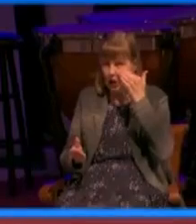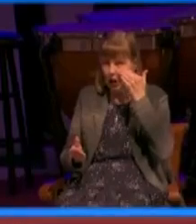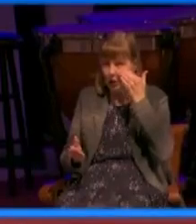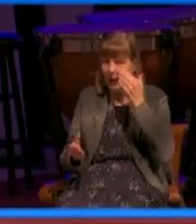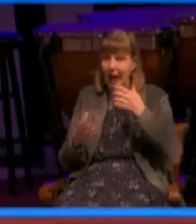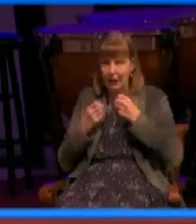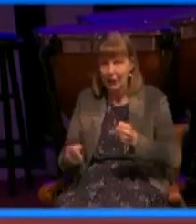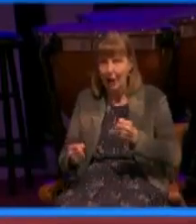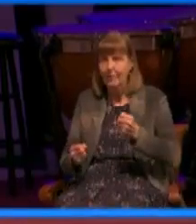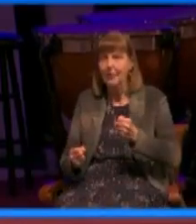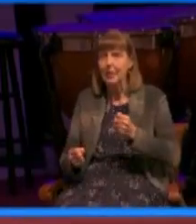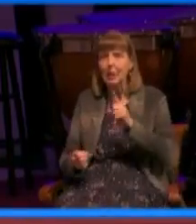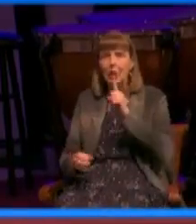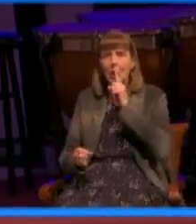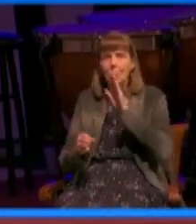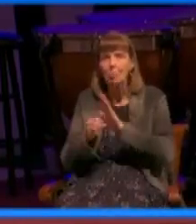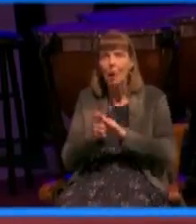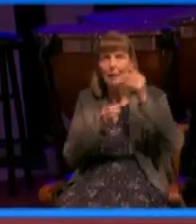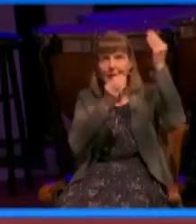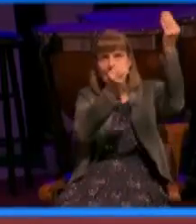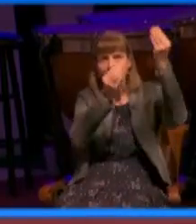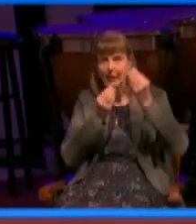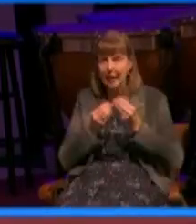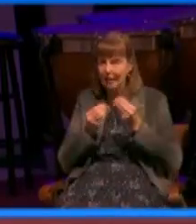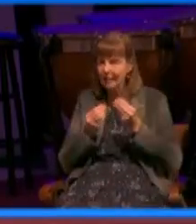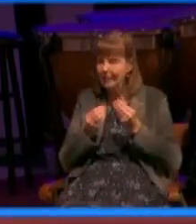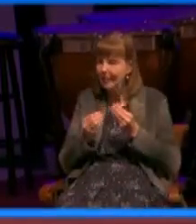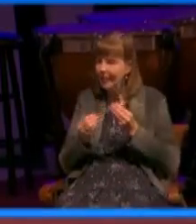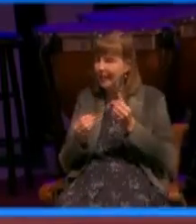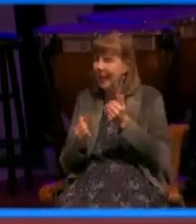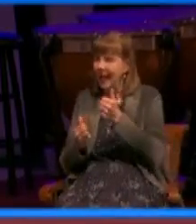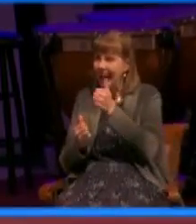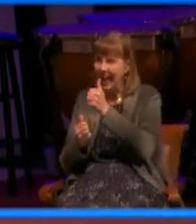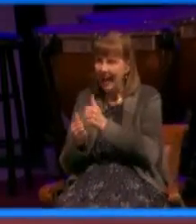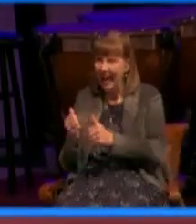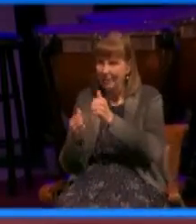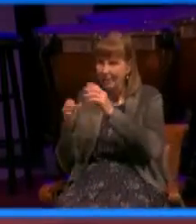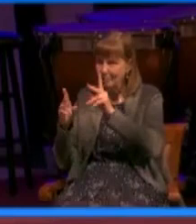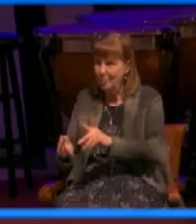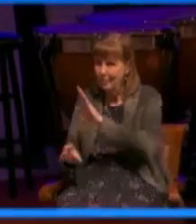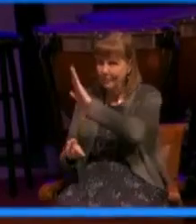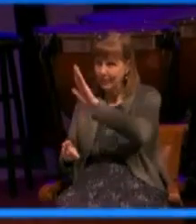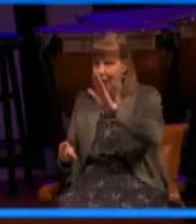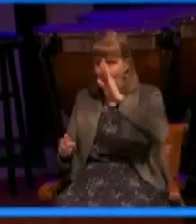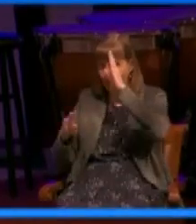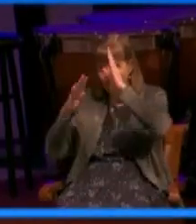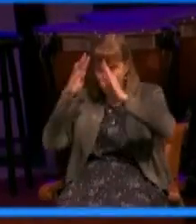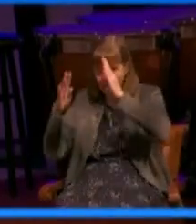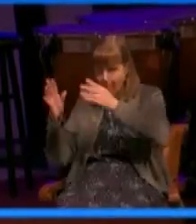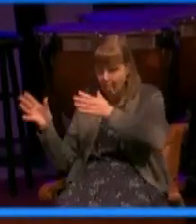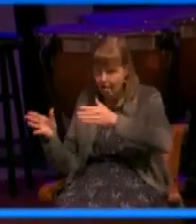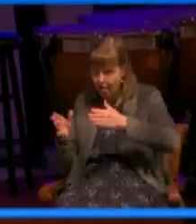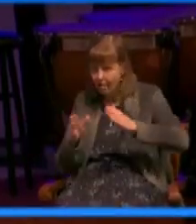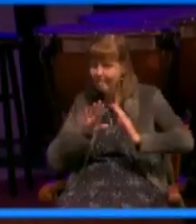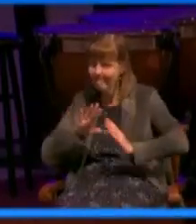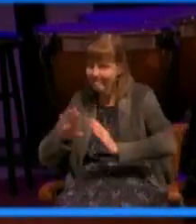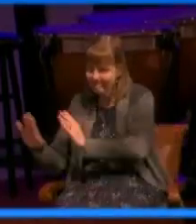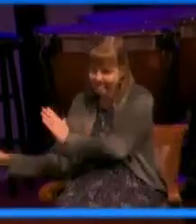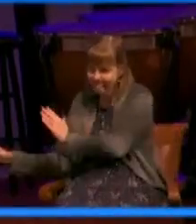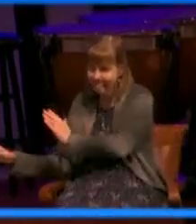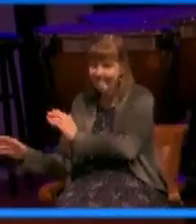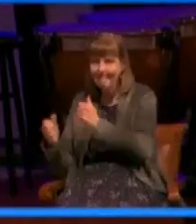make every scheme of man fall away and listen solely to the Lord because I want to walk in